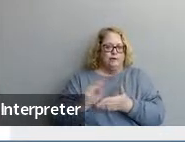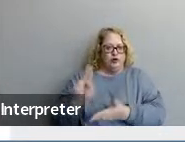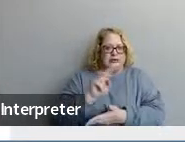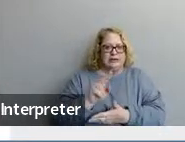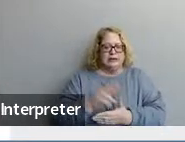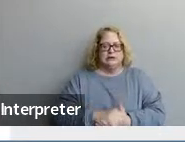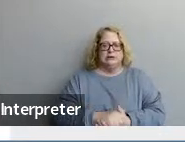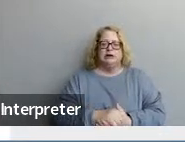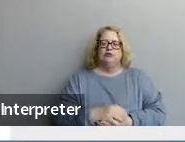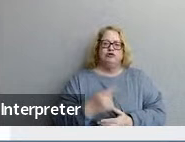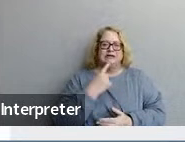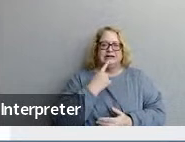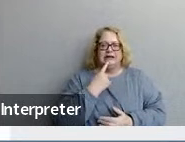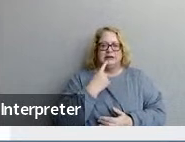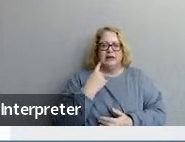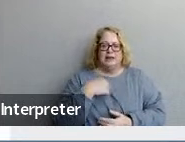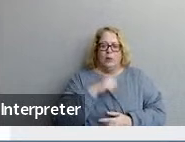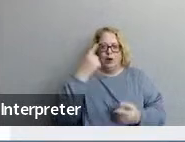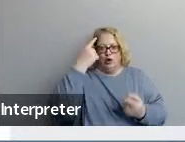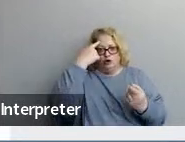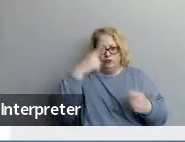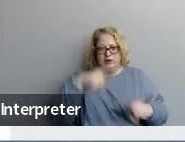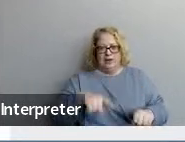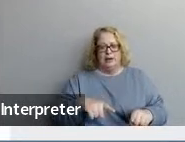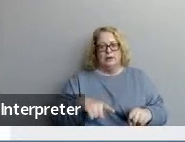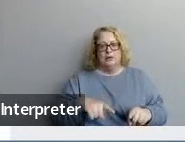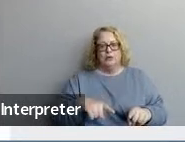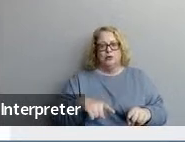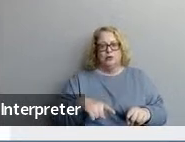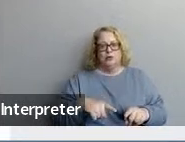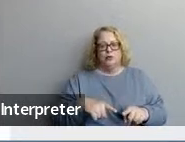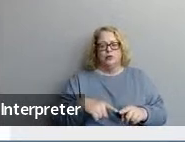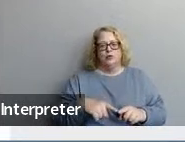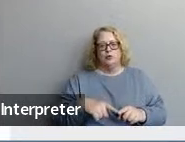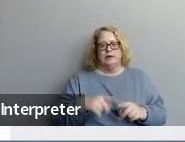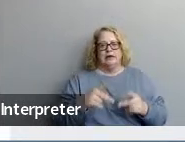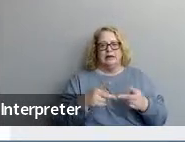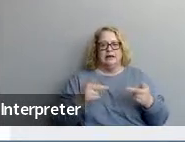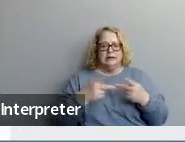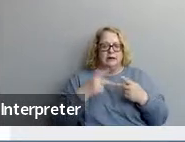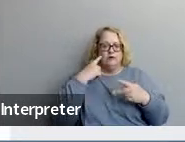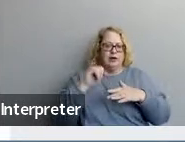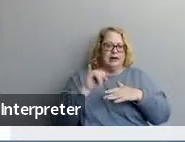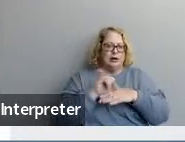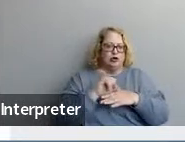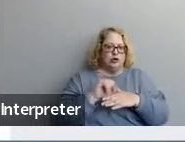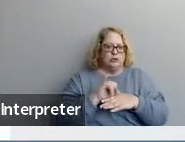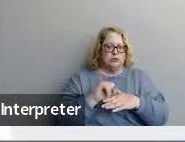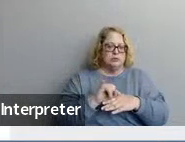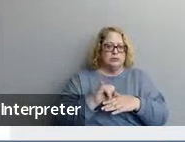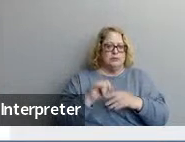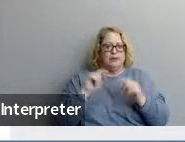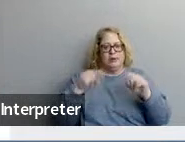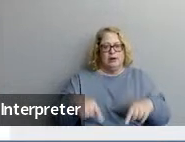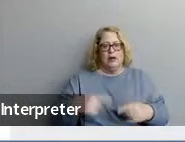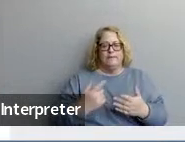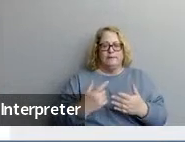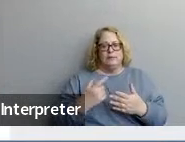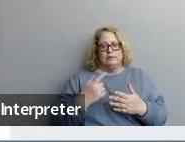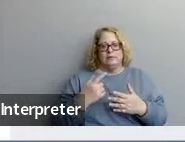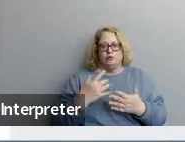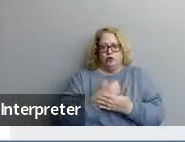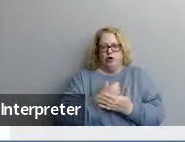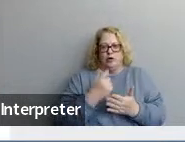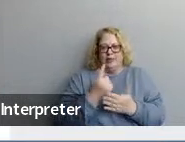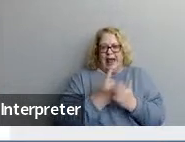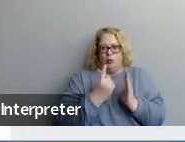universities. It basically just says that we agree to be a site for interns to be able to get the respective hours that they